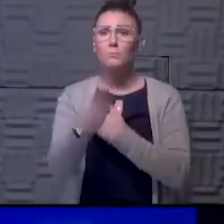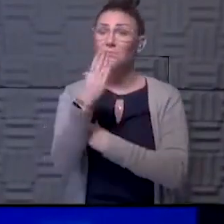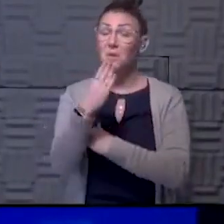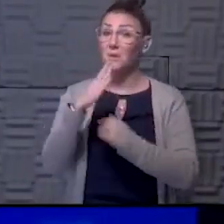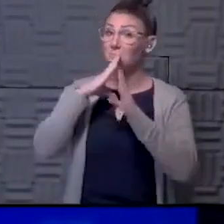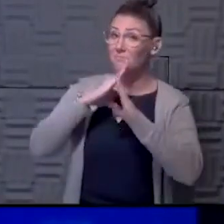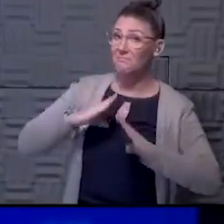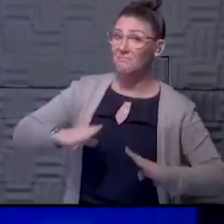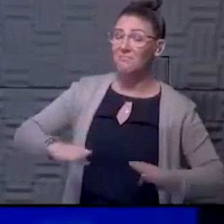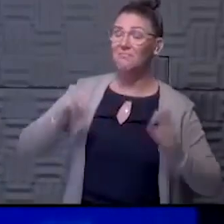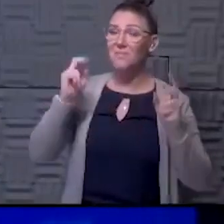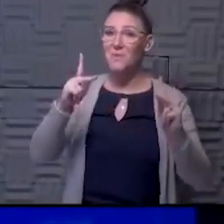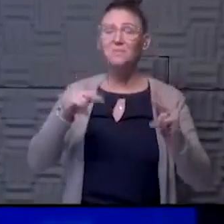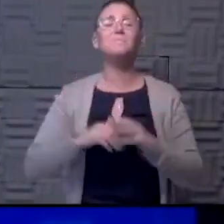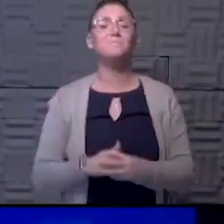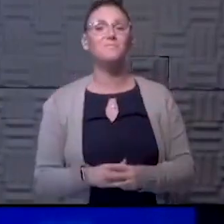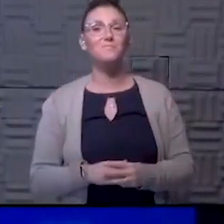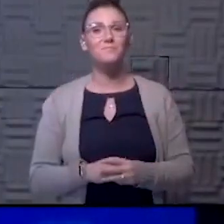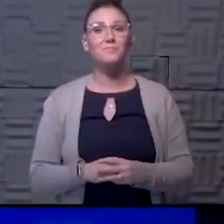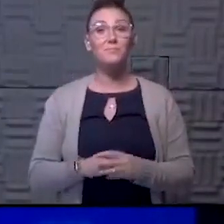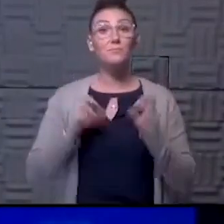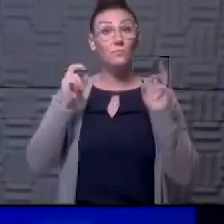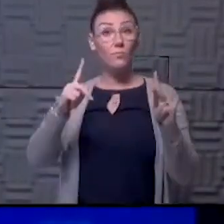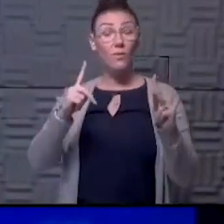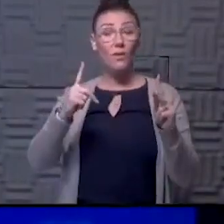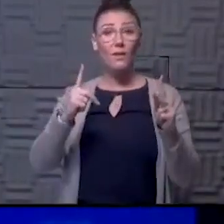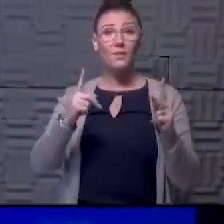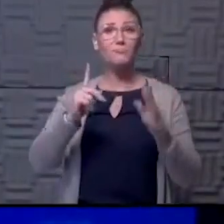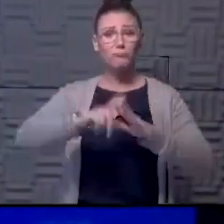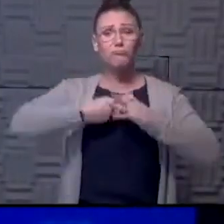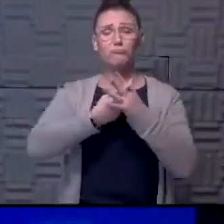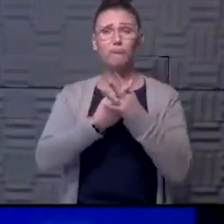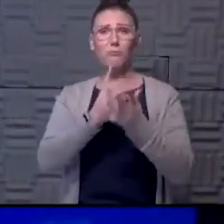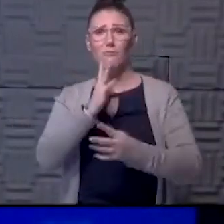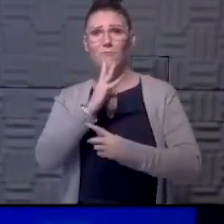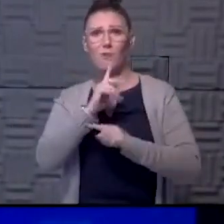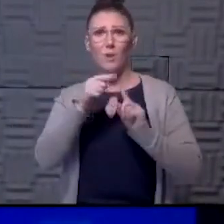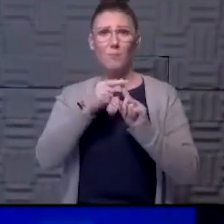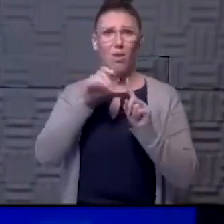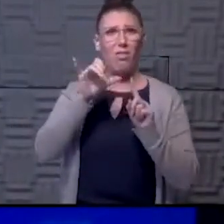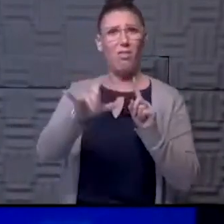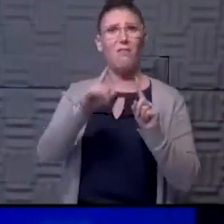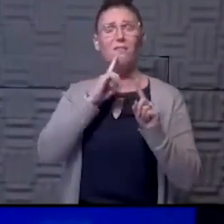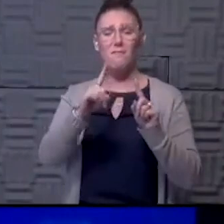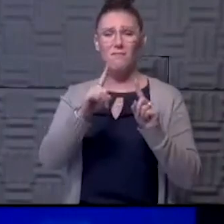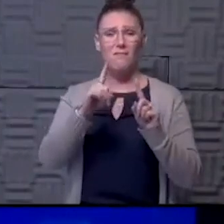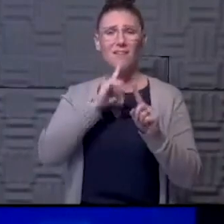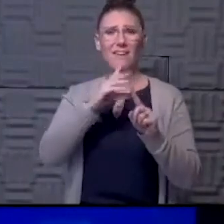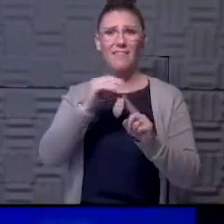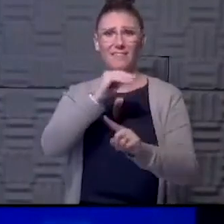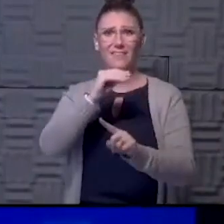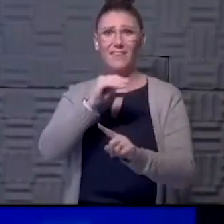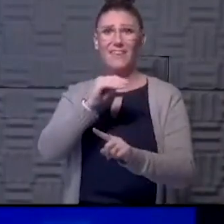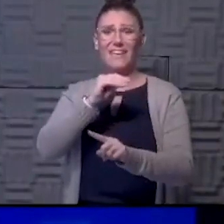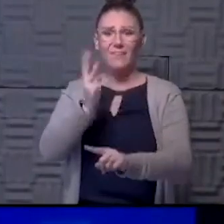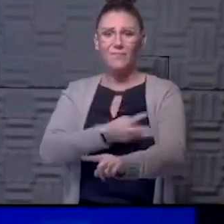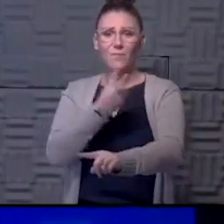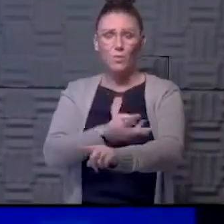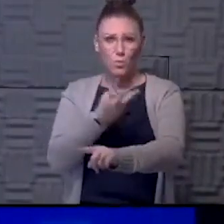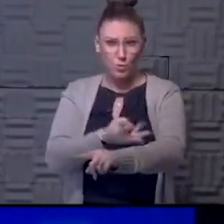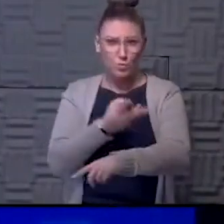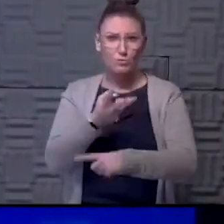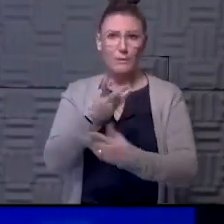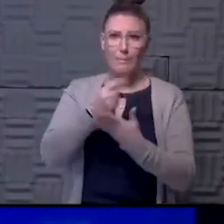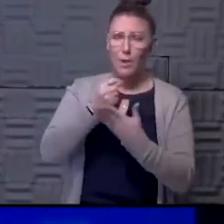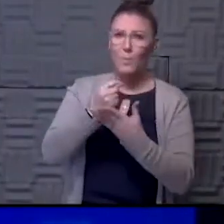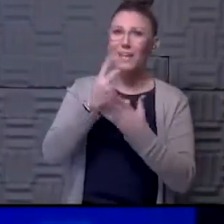I'm not hearing any. All right. Well, let's talk about that. We're going to talk about monoclonal antibody infusion therapy. This is an outpatient therapy for patients who